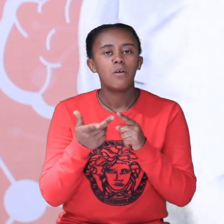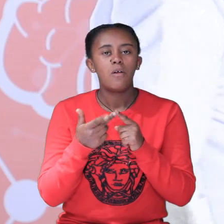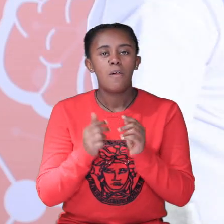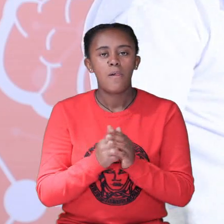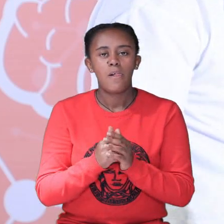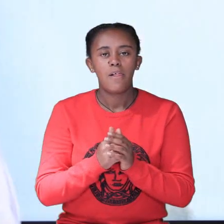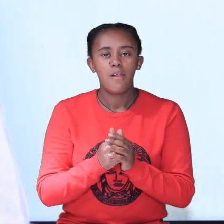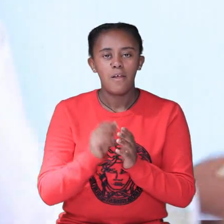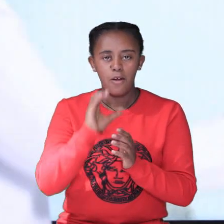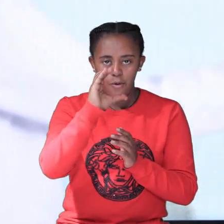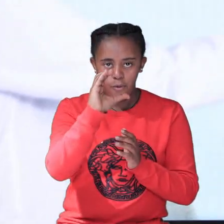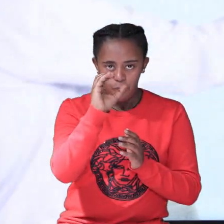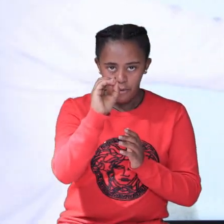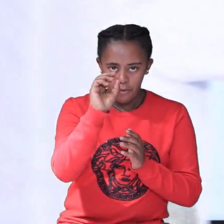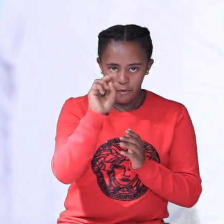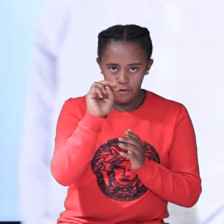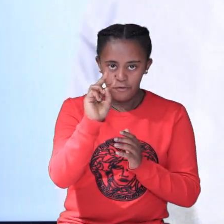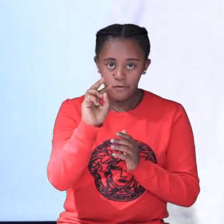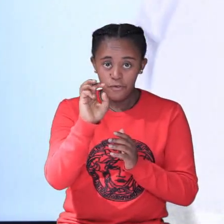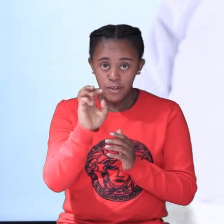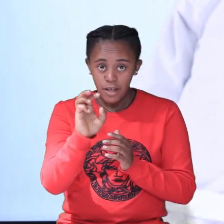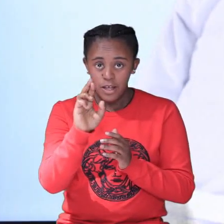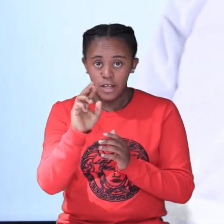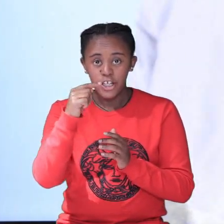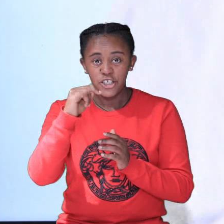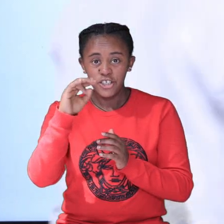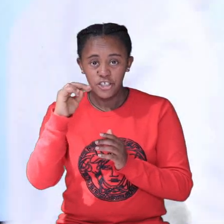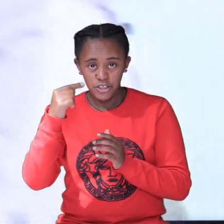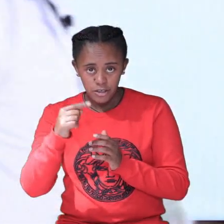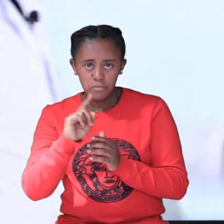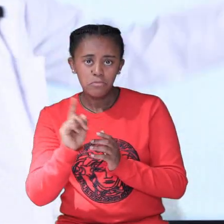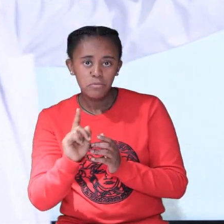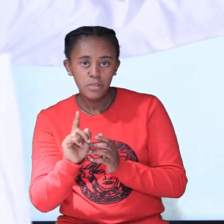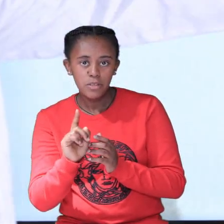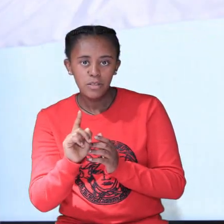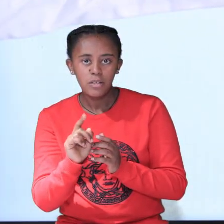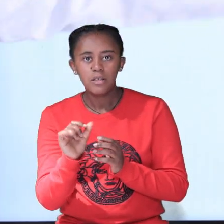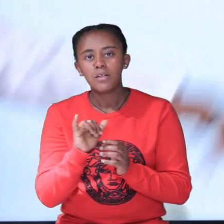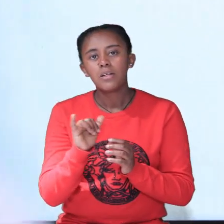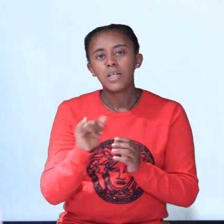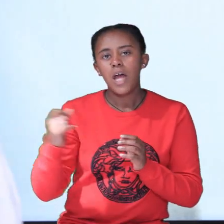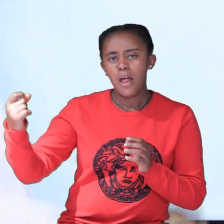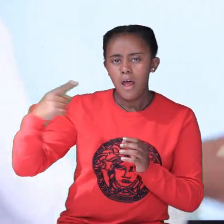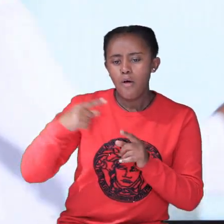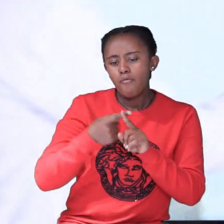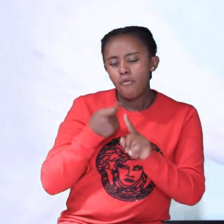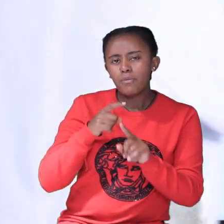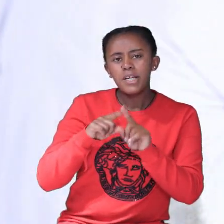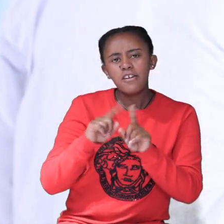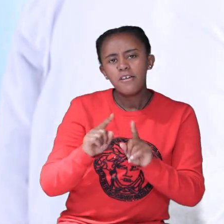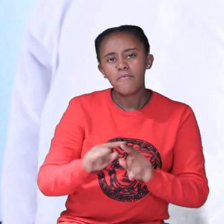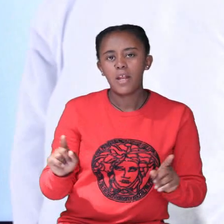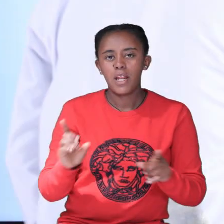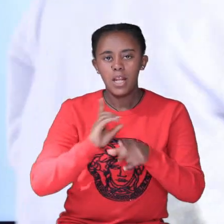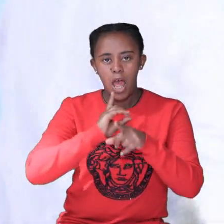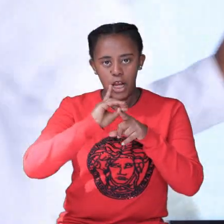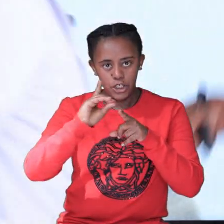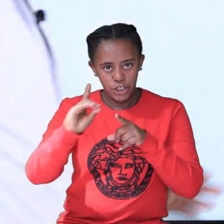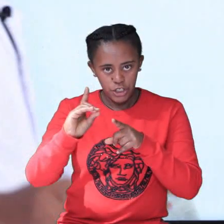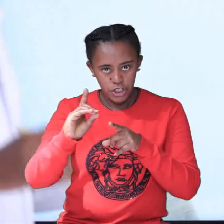converging beam. The converging beam is the way the ray comes from different direction,